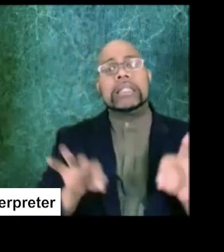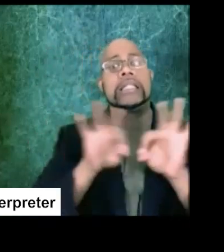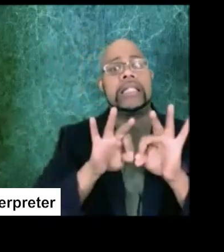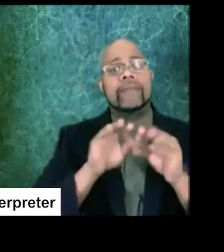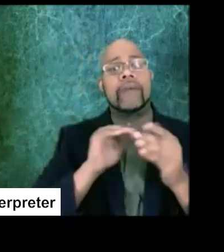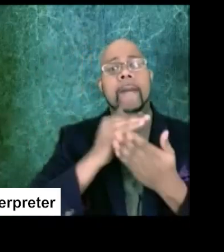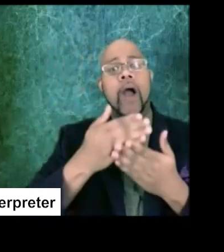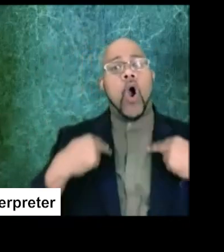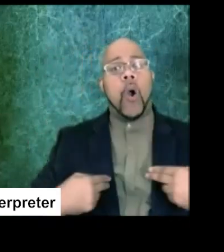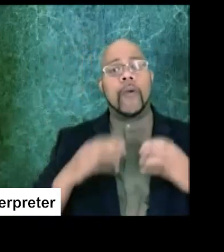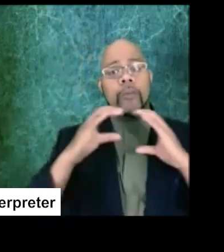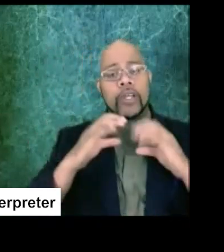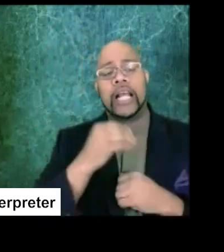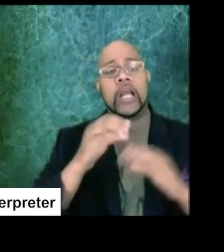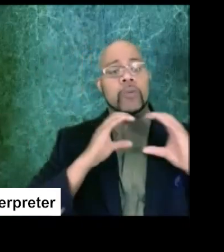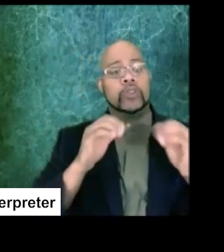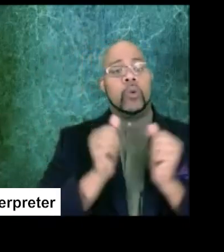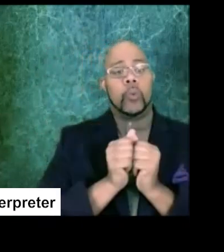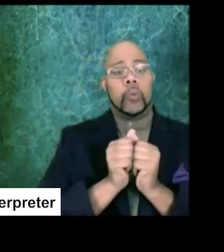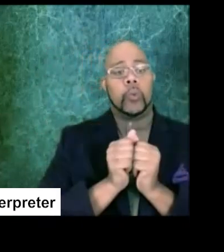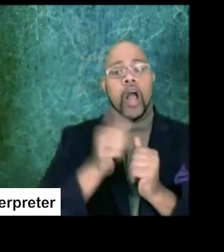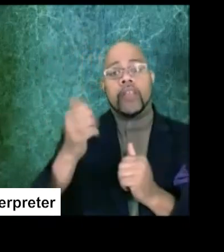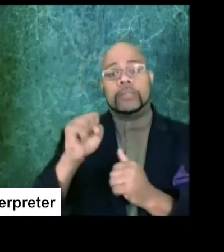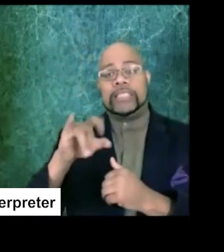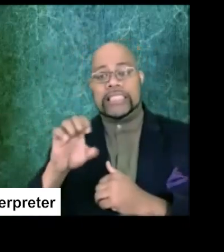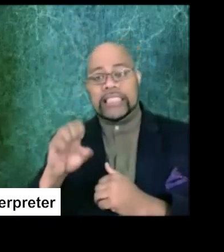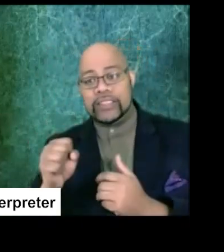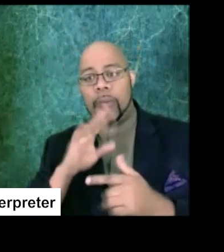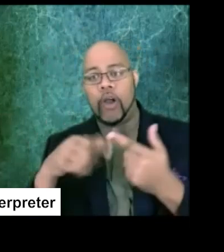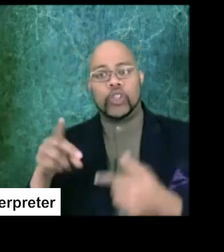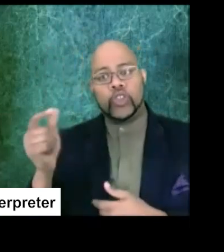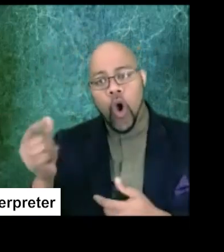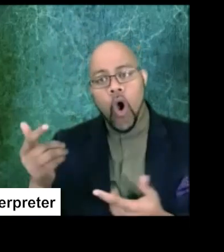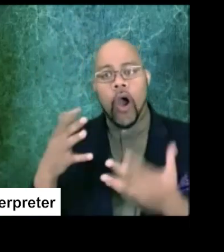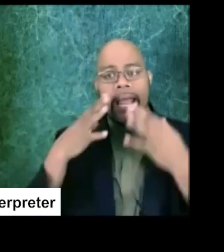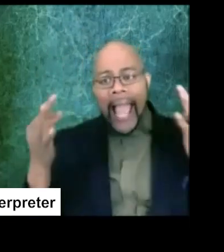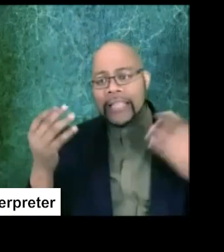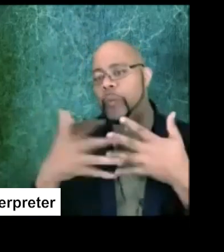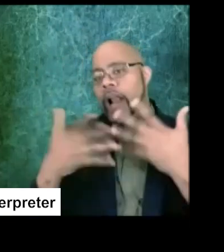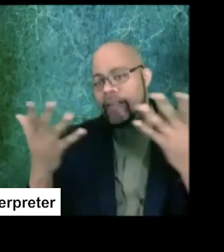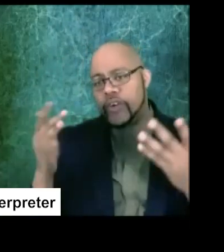human communication and communication with other species, if you think about your dogs and your cats and whatever,